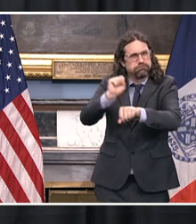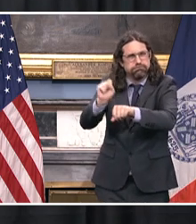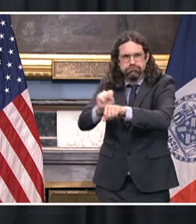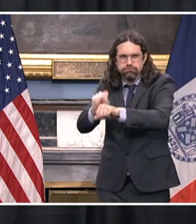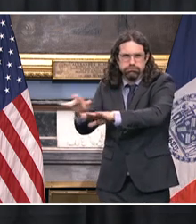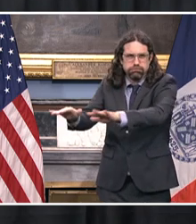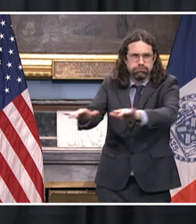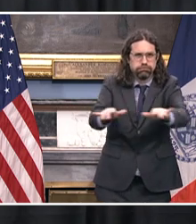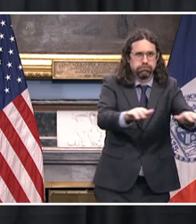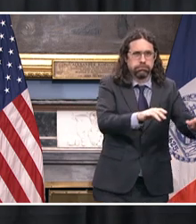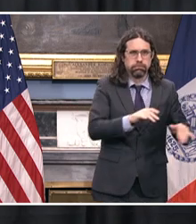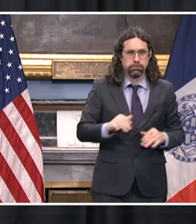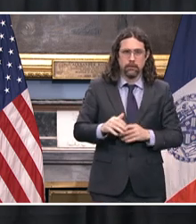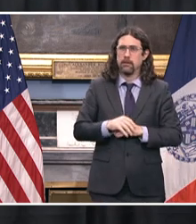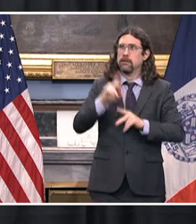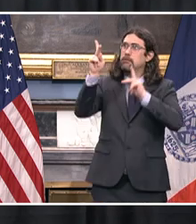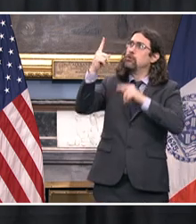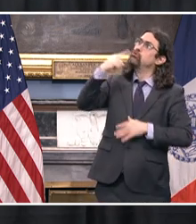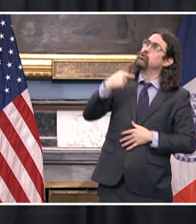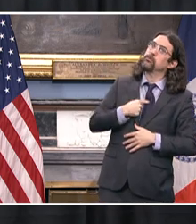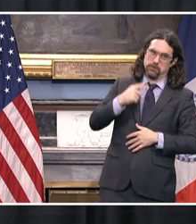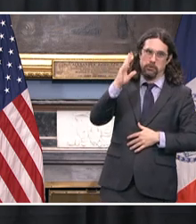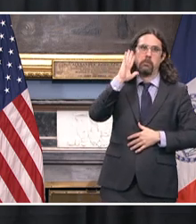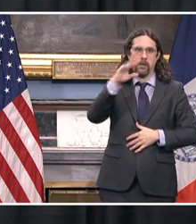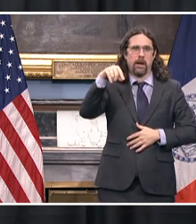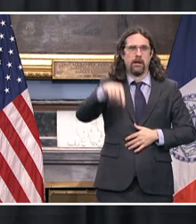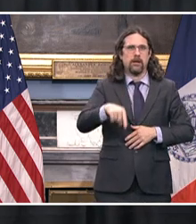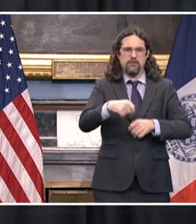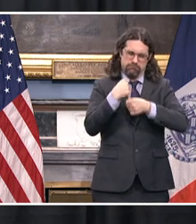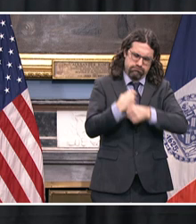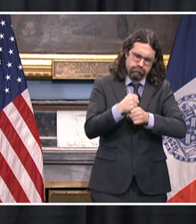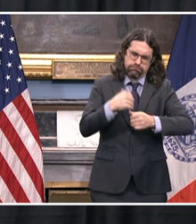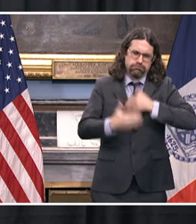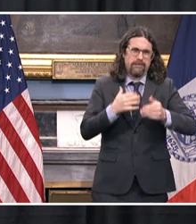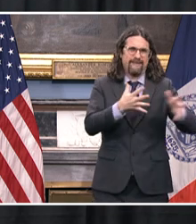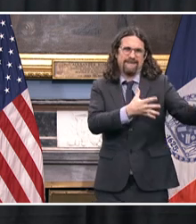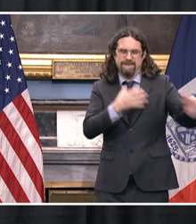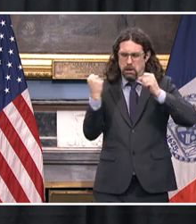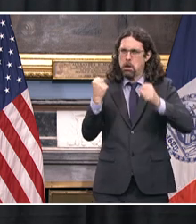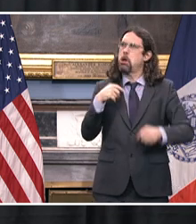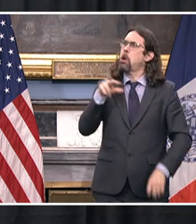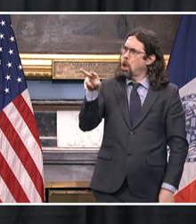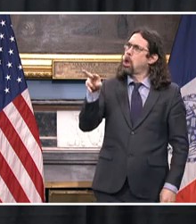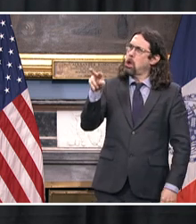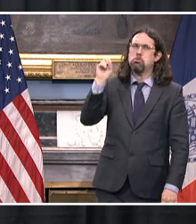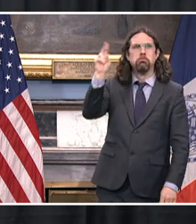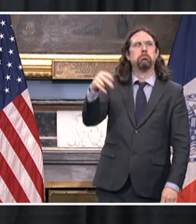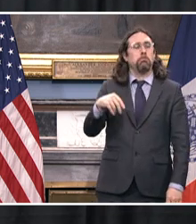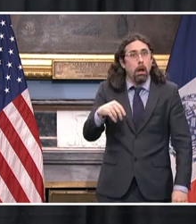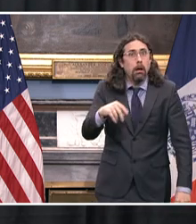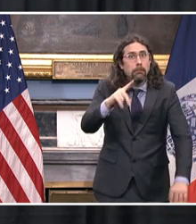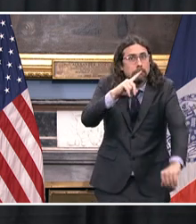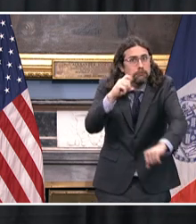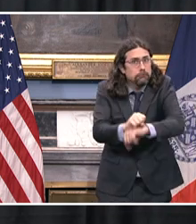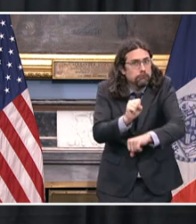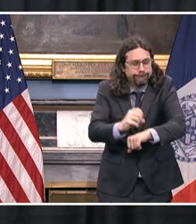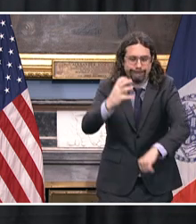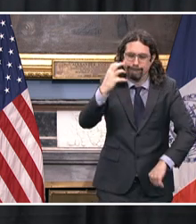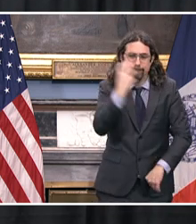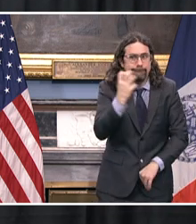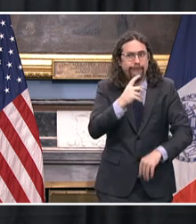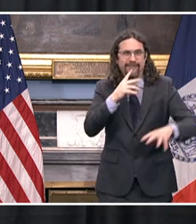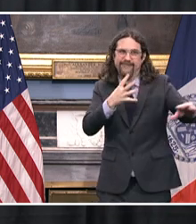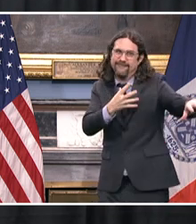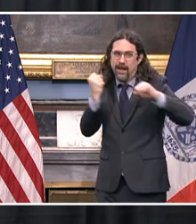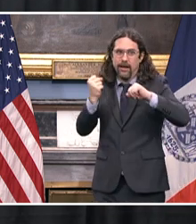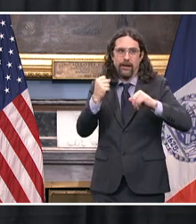so vividly. I mean, this is amazing that this is all here now. Ready to receive first patient coming in today. Going to